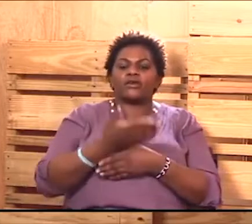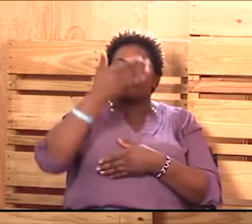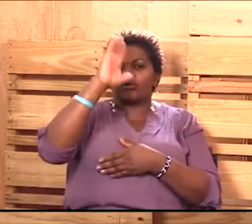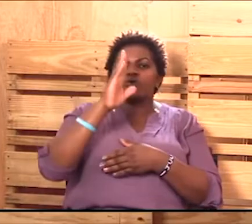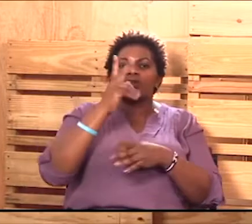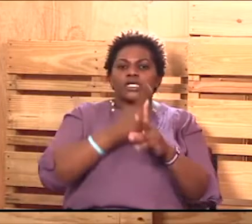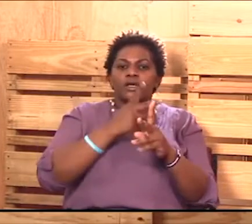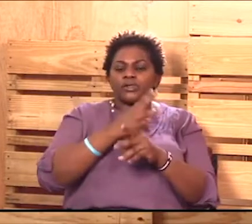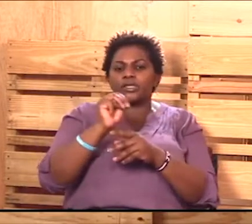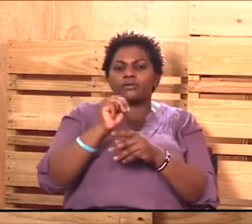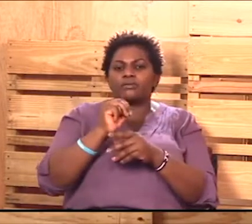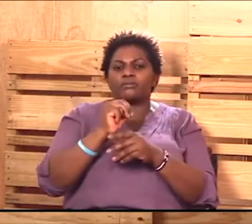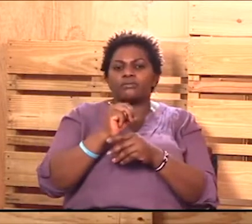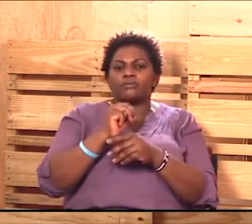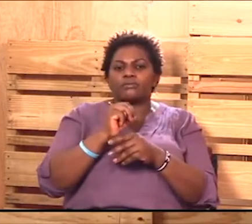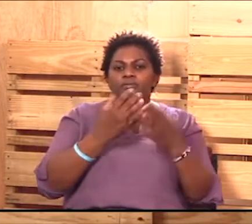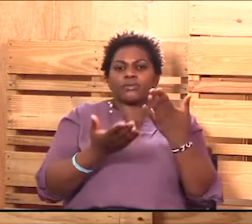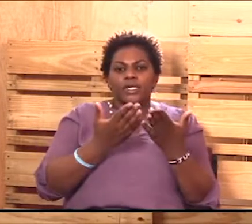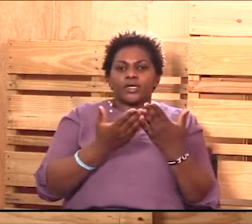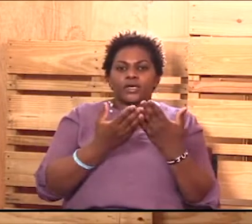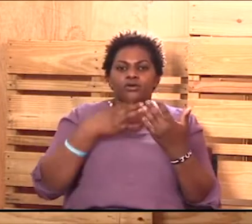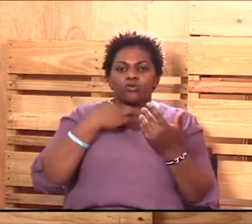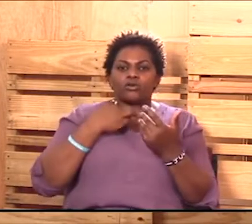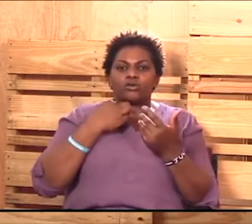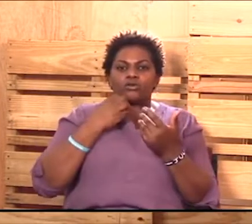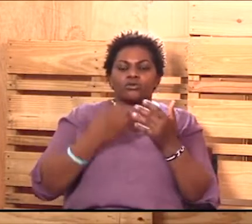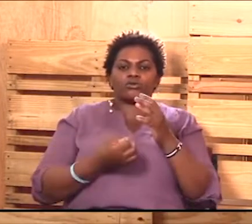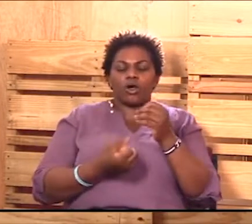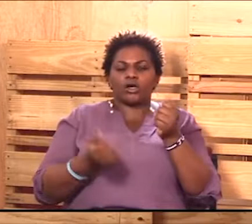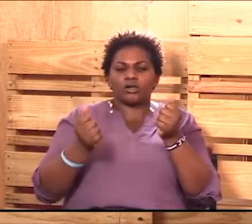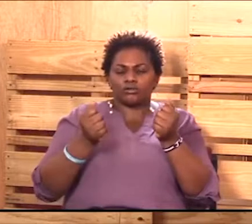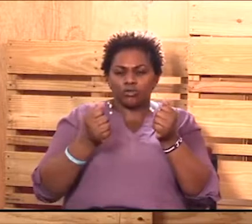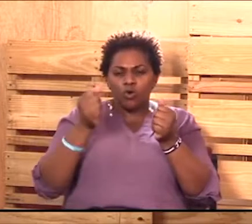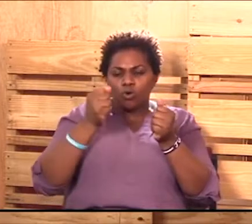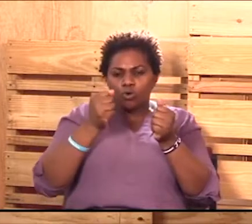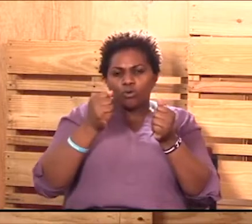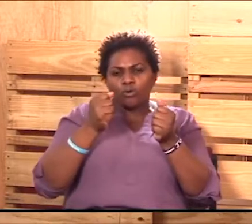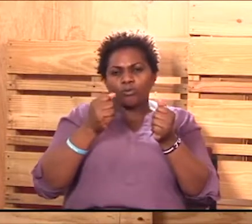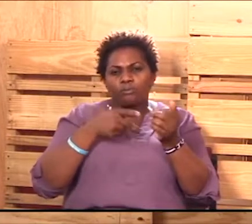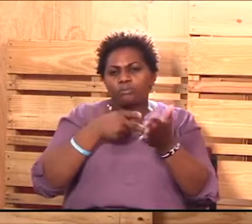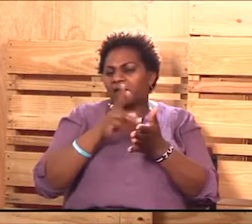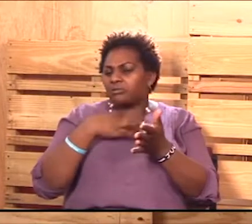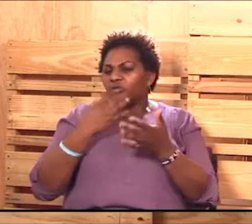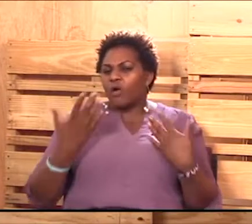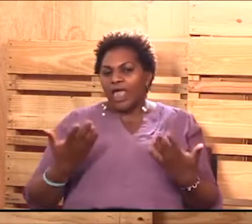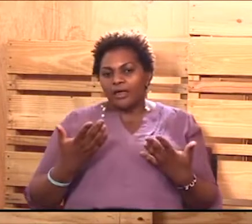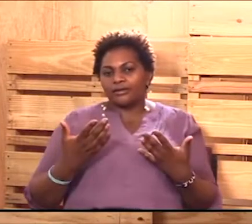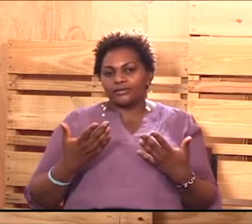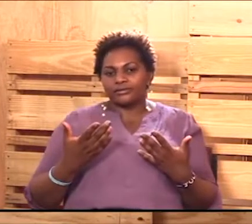God sustained them. That means either the clothes were growing with them, you know, because there was nowhere to buy clothes in the